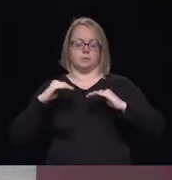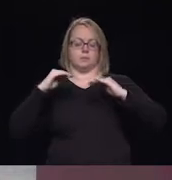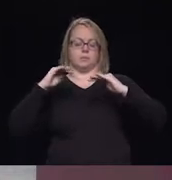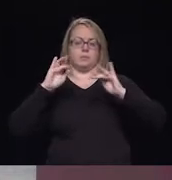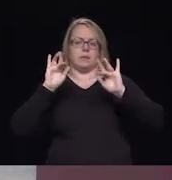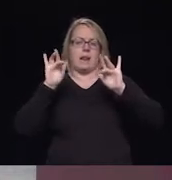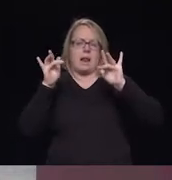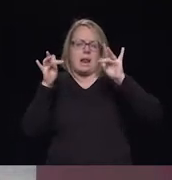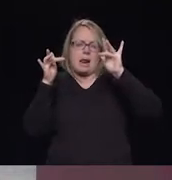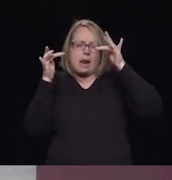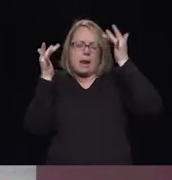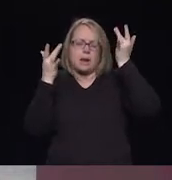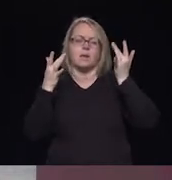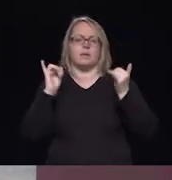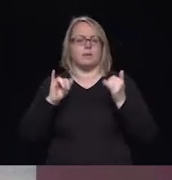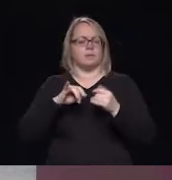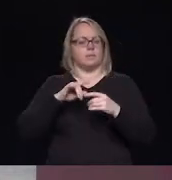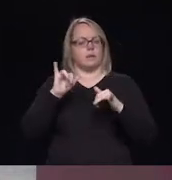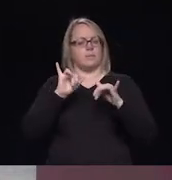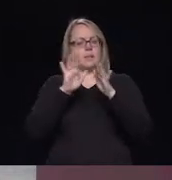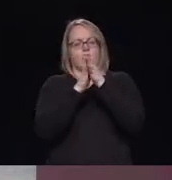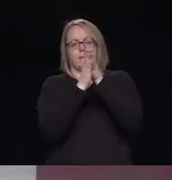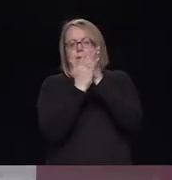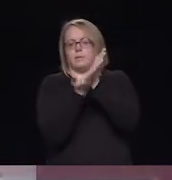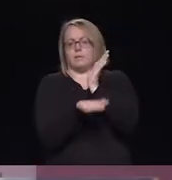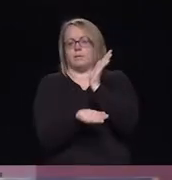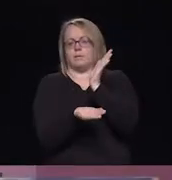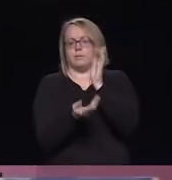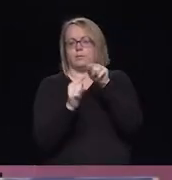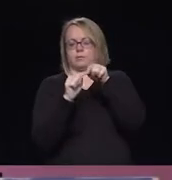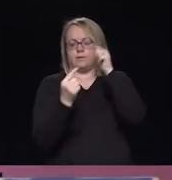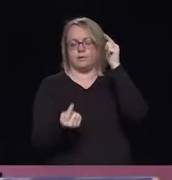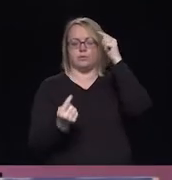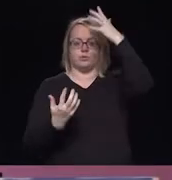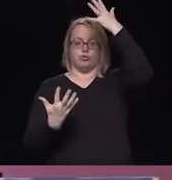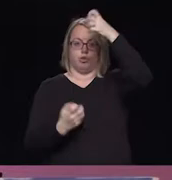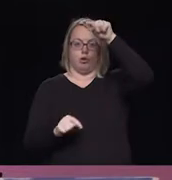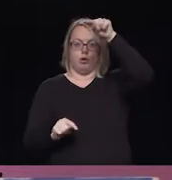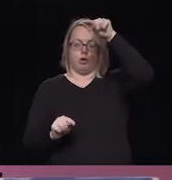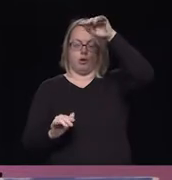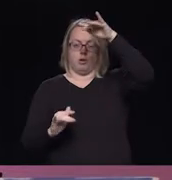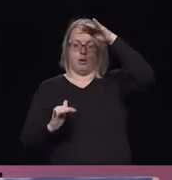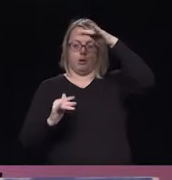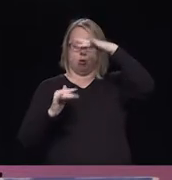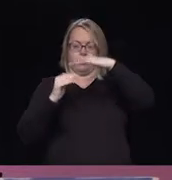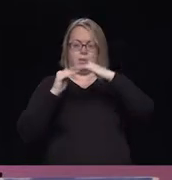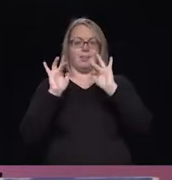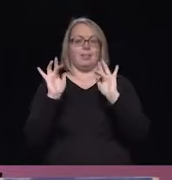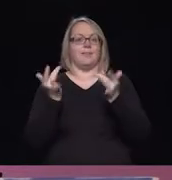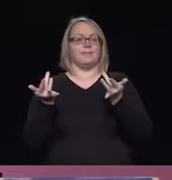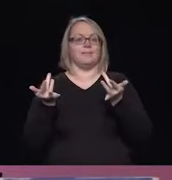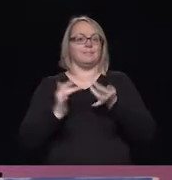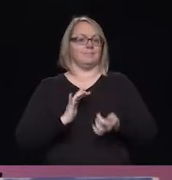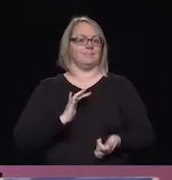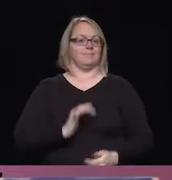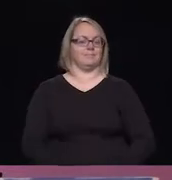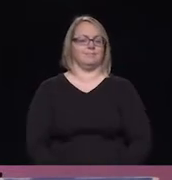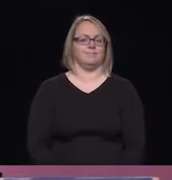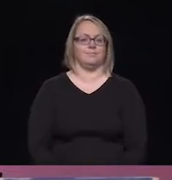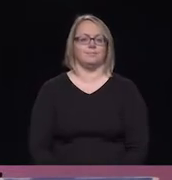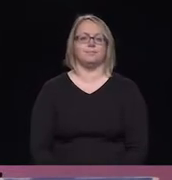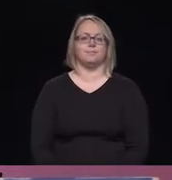that 3D perspective. First thing we're going to do is grab that daddy brush. We're still using it.